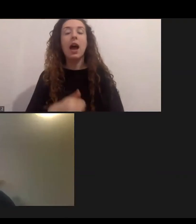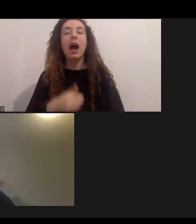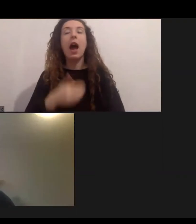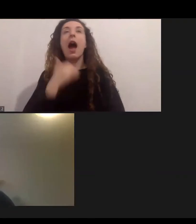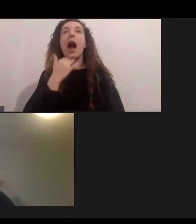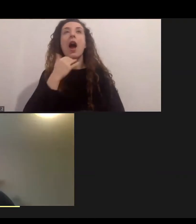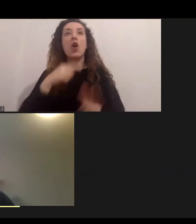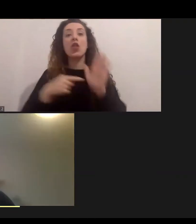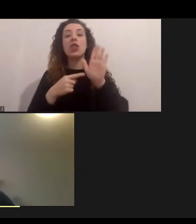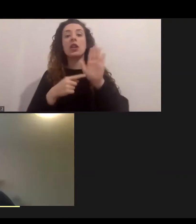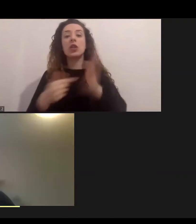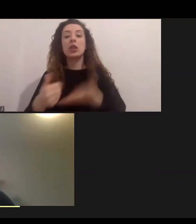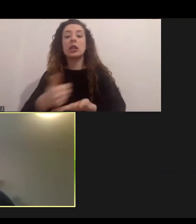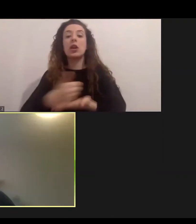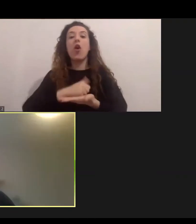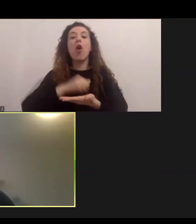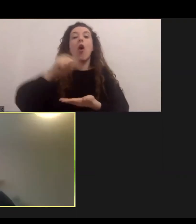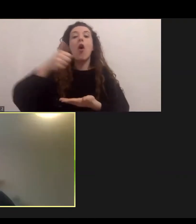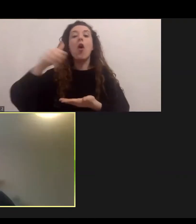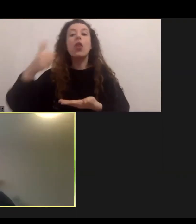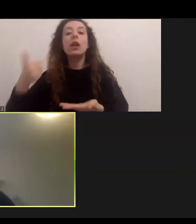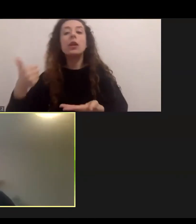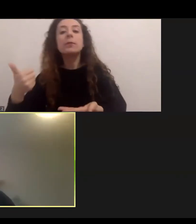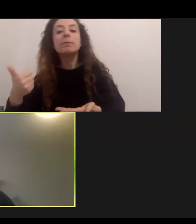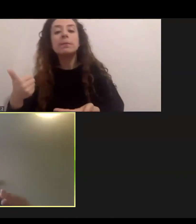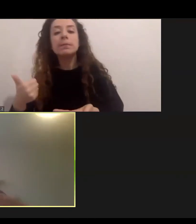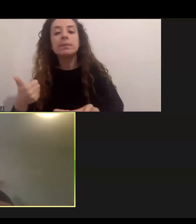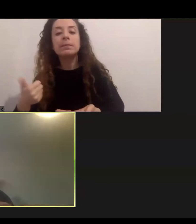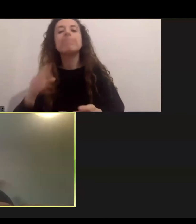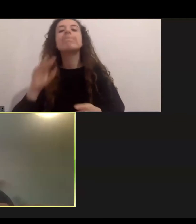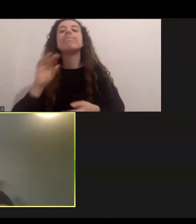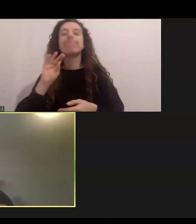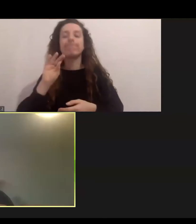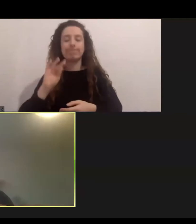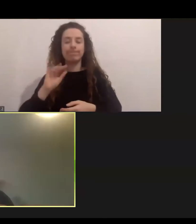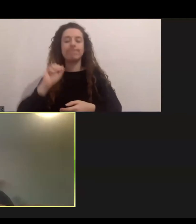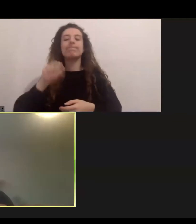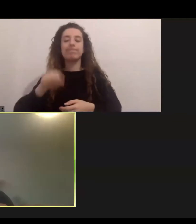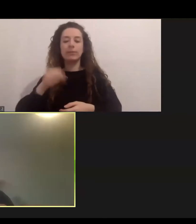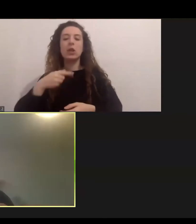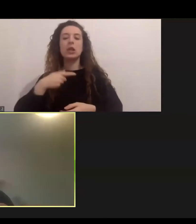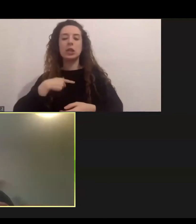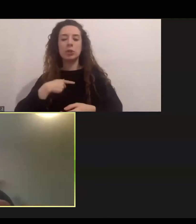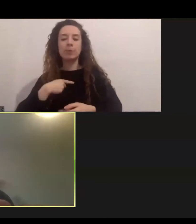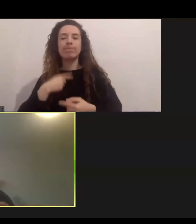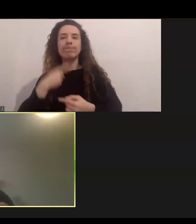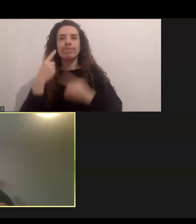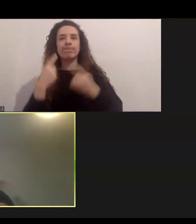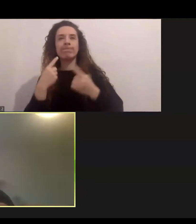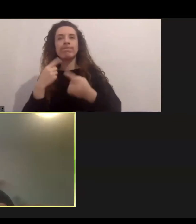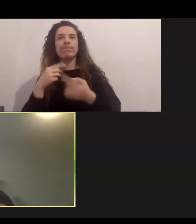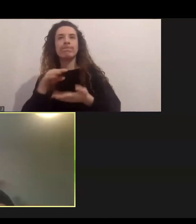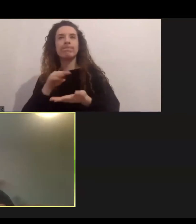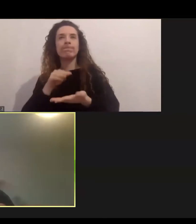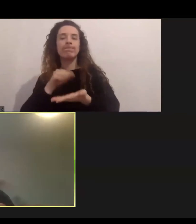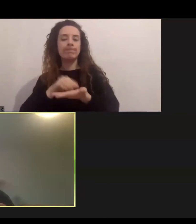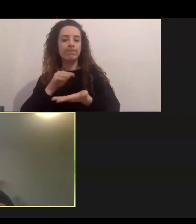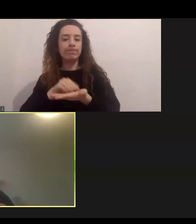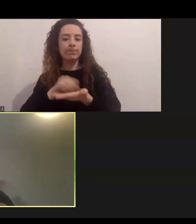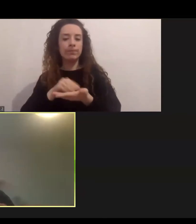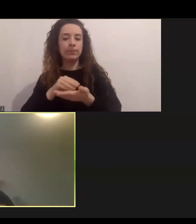allowed to use computer for writing Chinese characters. So this is